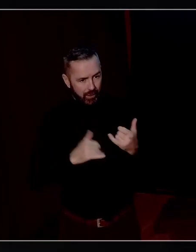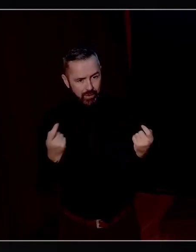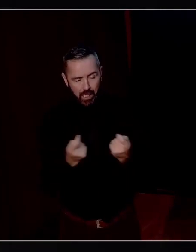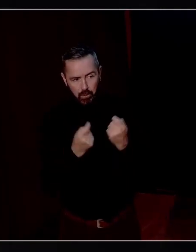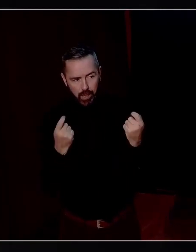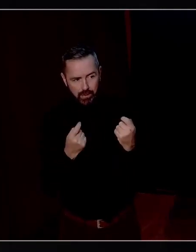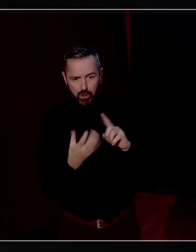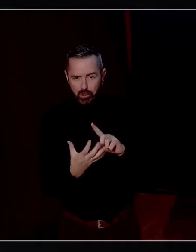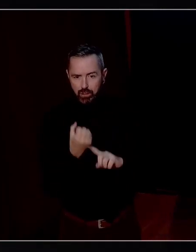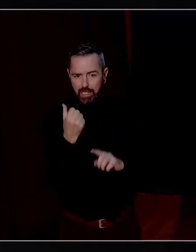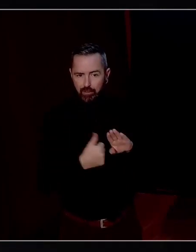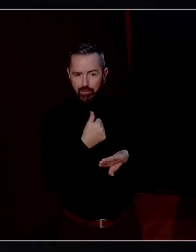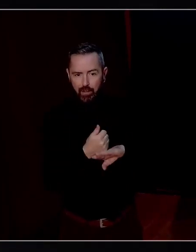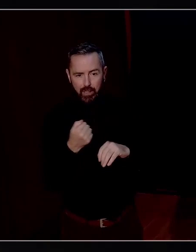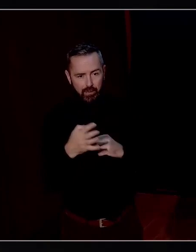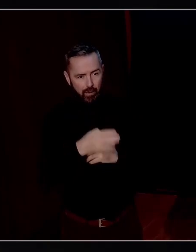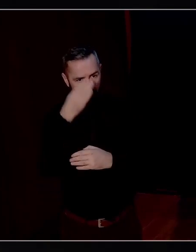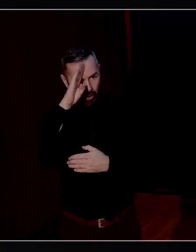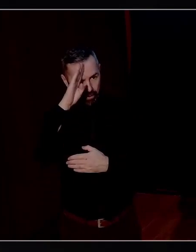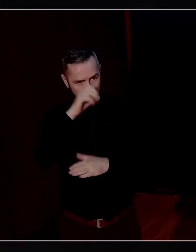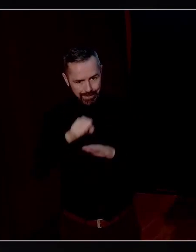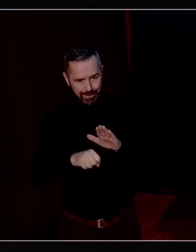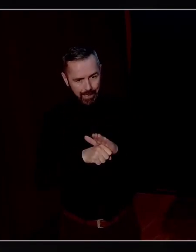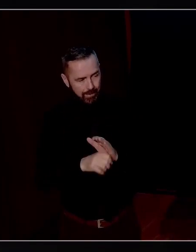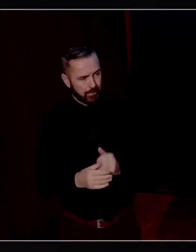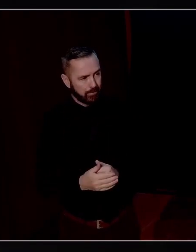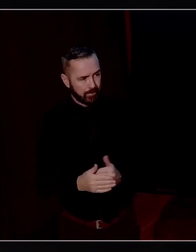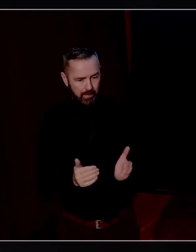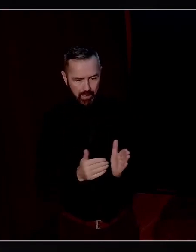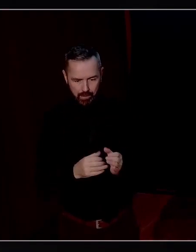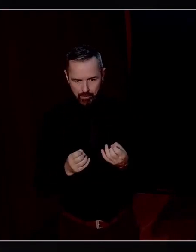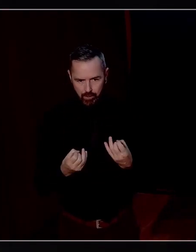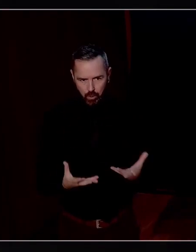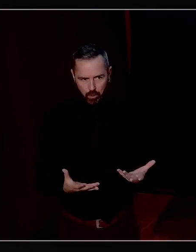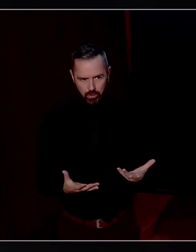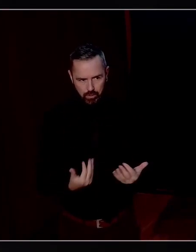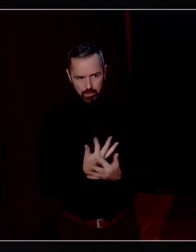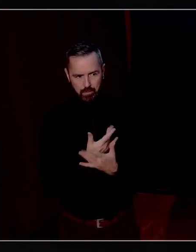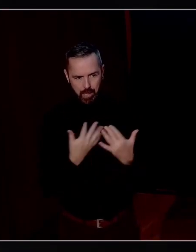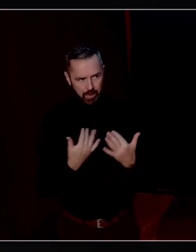centenaries, the successful foundation of the state. Yes, of course, and there are many